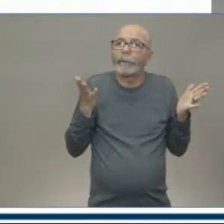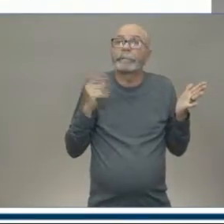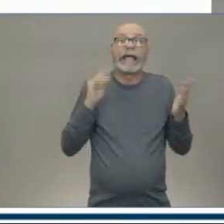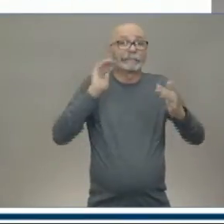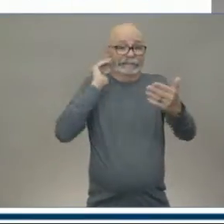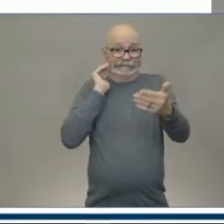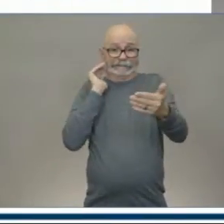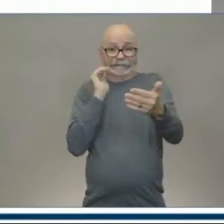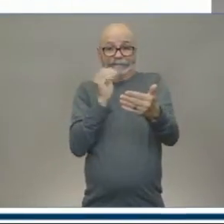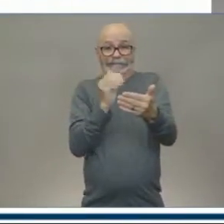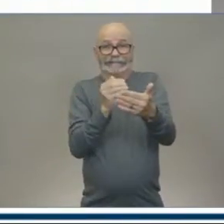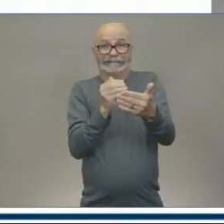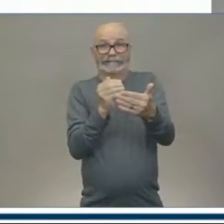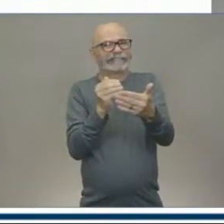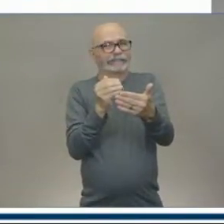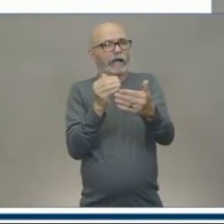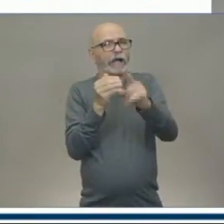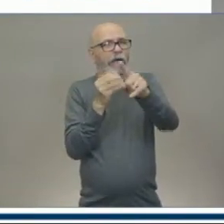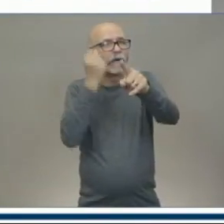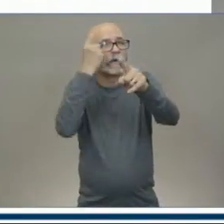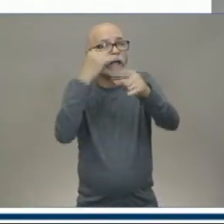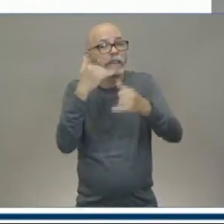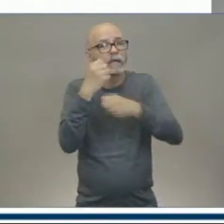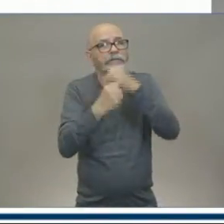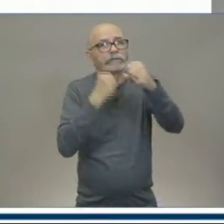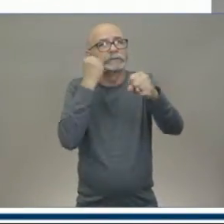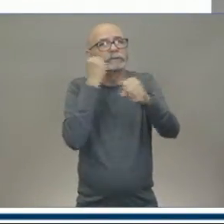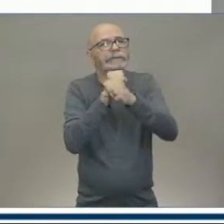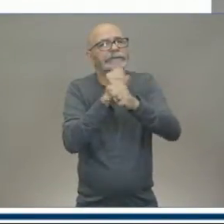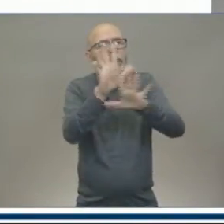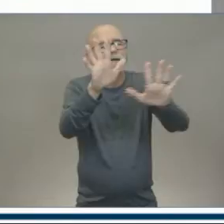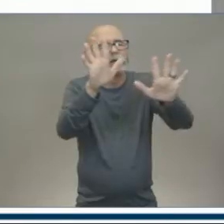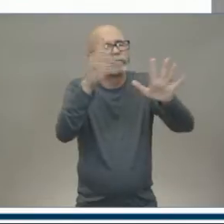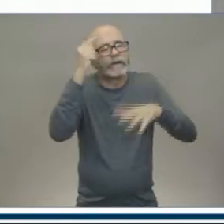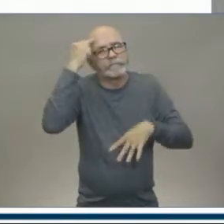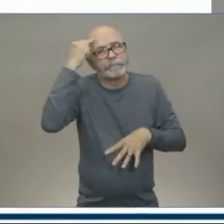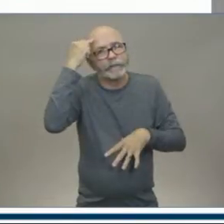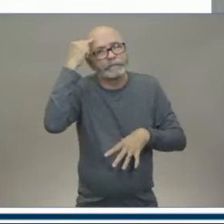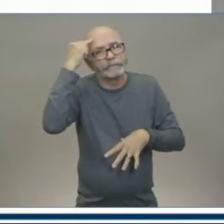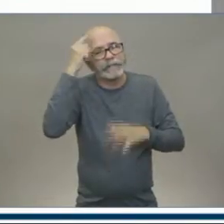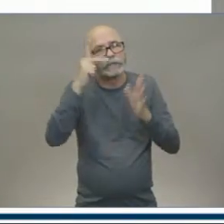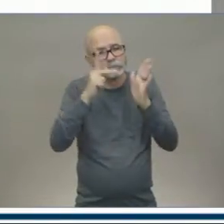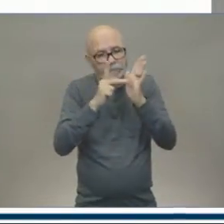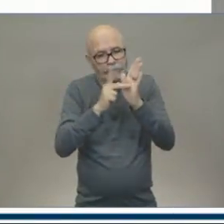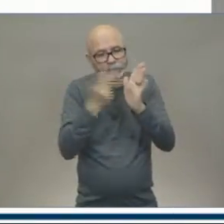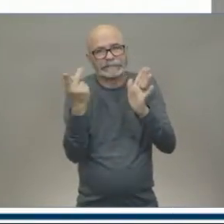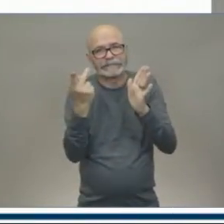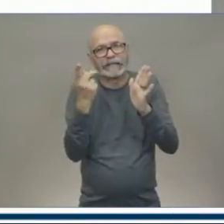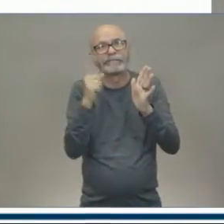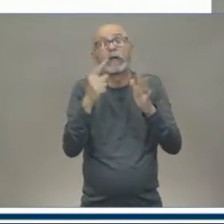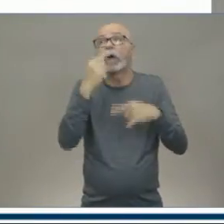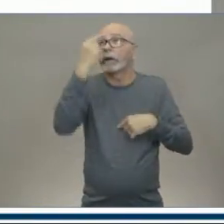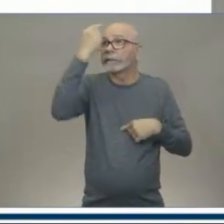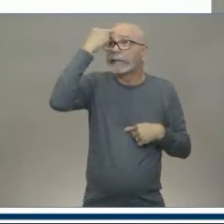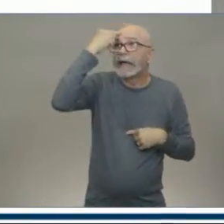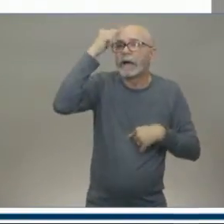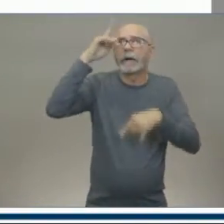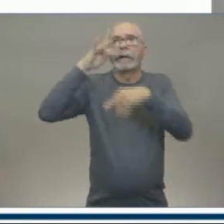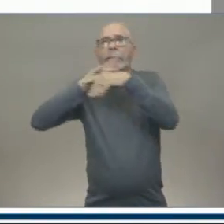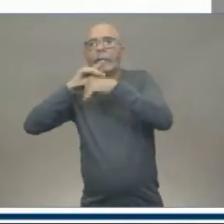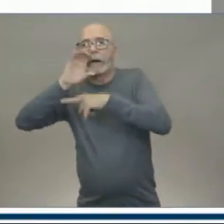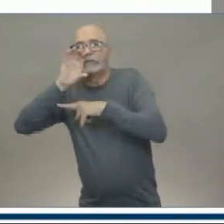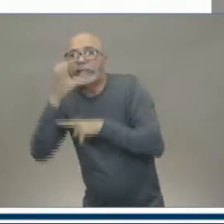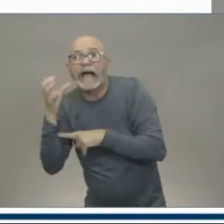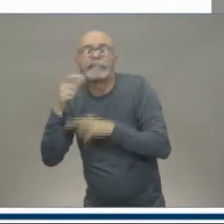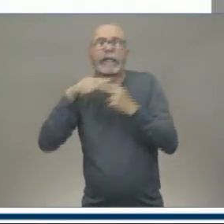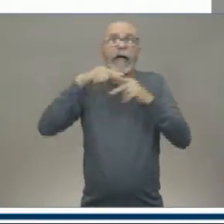Christmas, Christmas this year people need to get this in their heads now. Christmas or any other festive part of the holiday